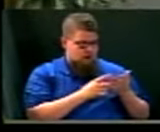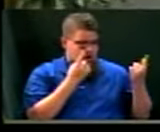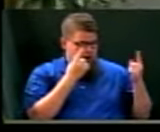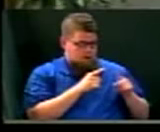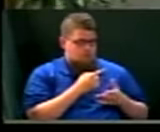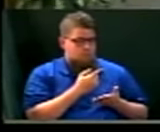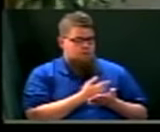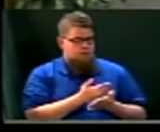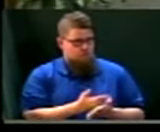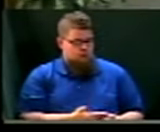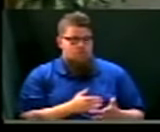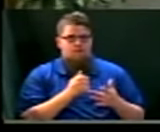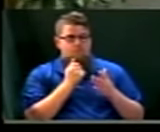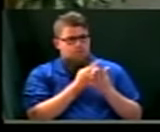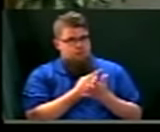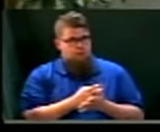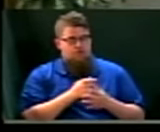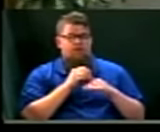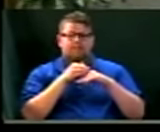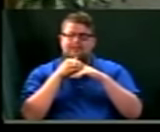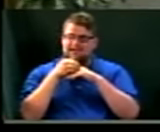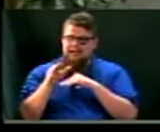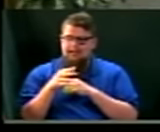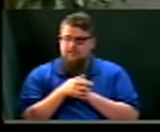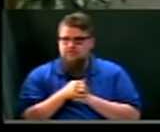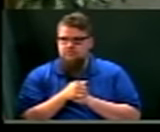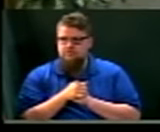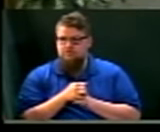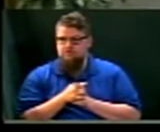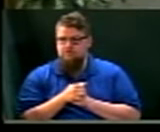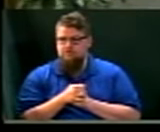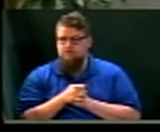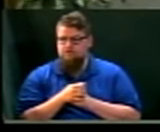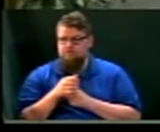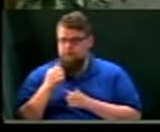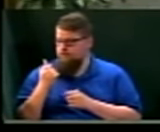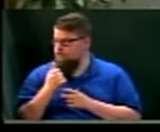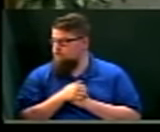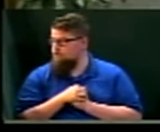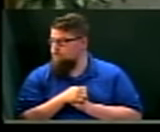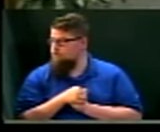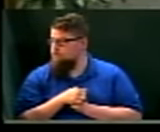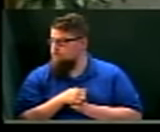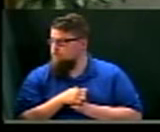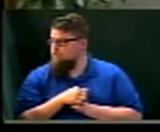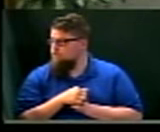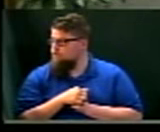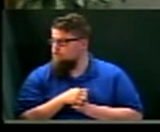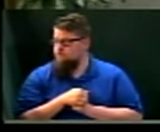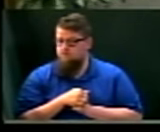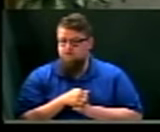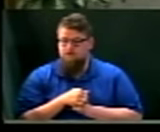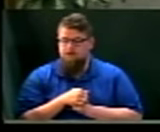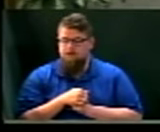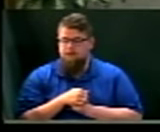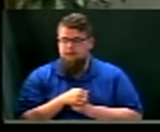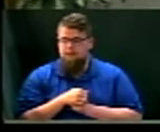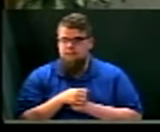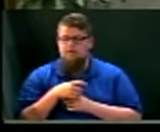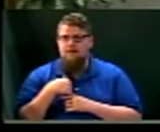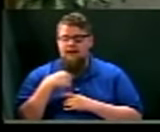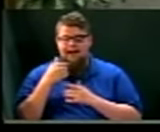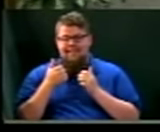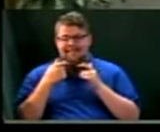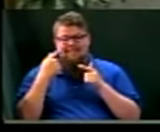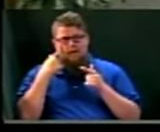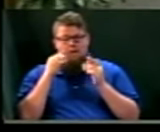Okay, thank you. I guess we'll let Ms. Horn speak to this and then Mr. Norman. And then I think that a more